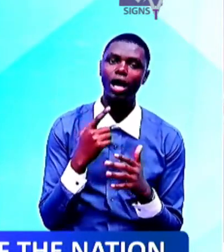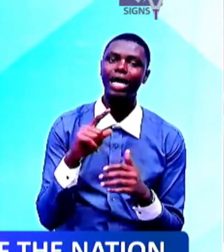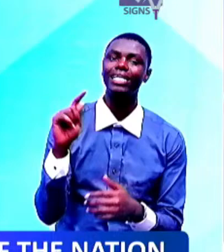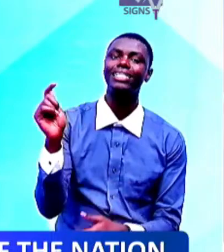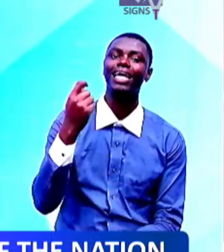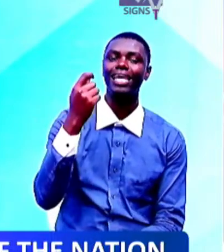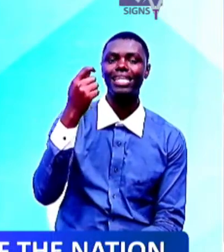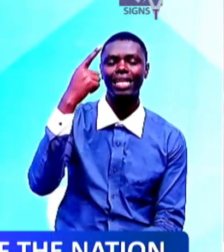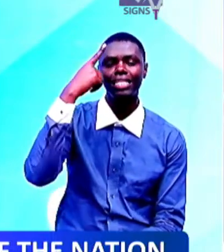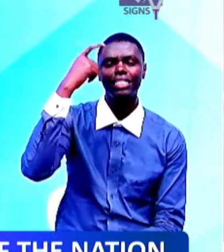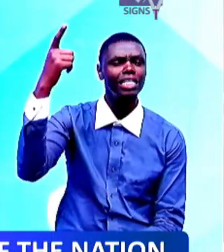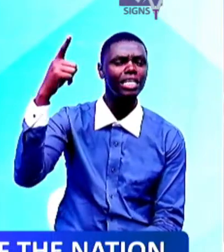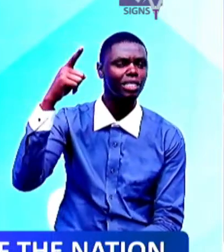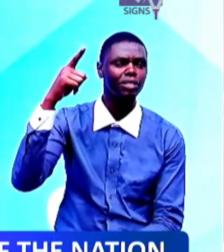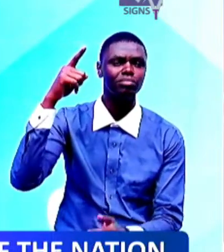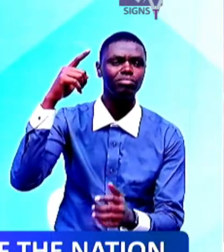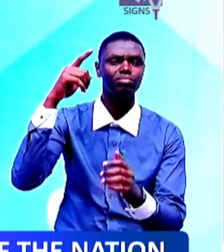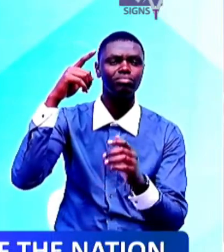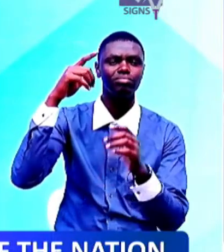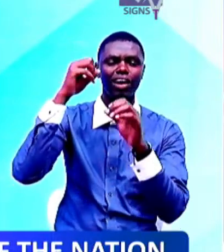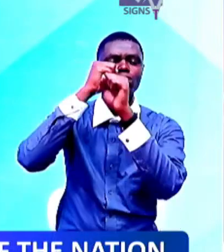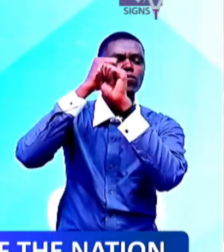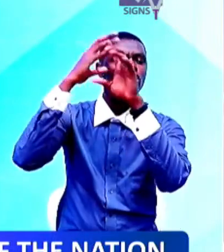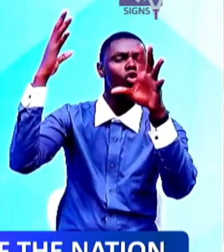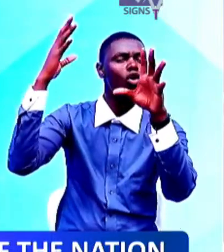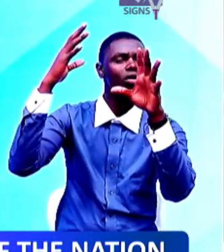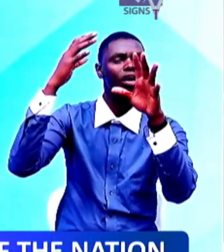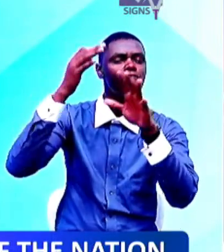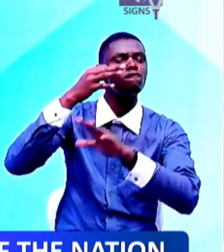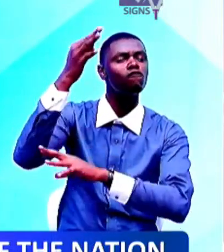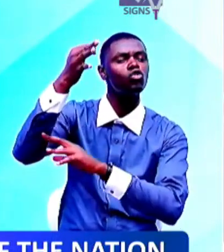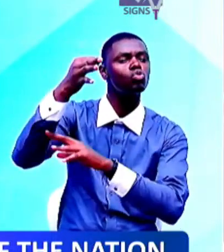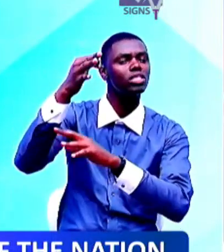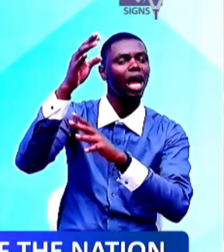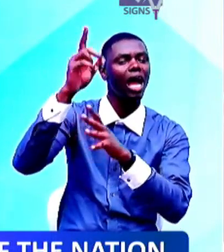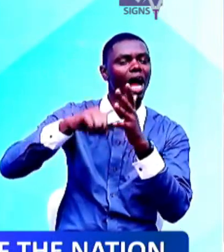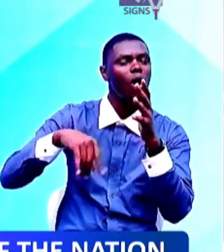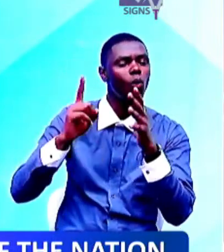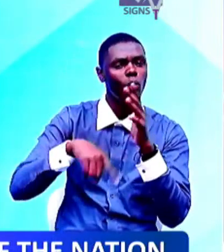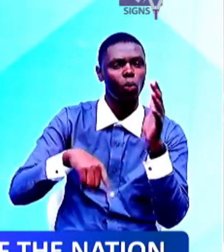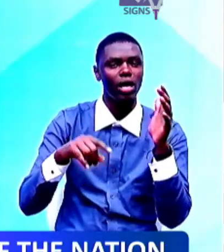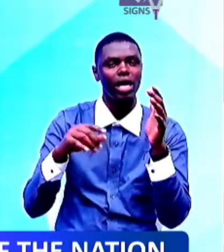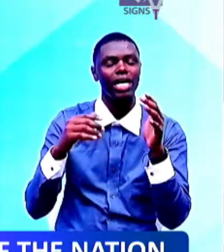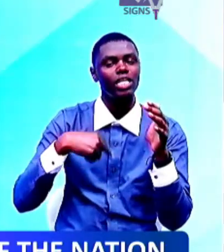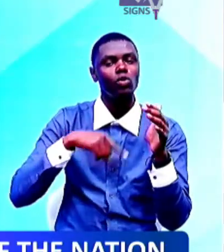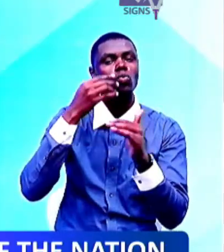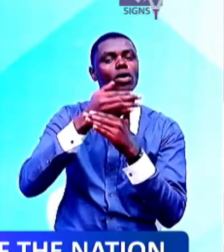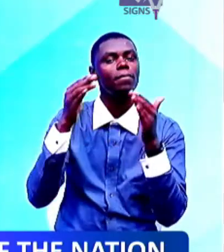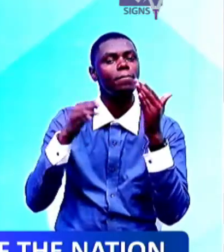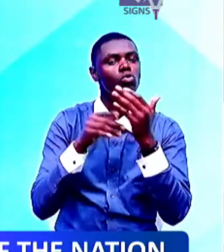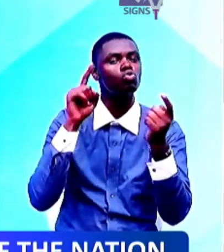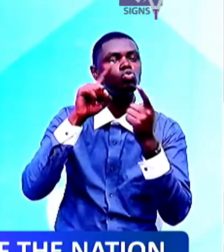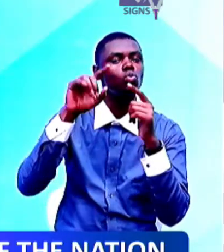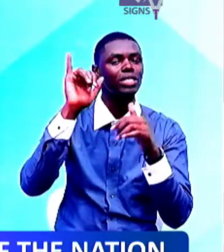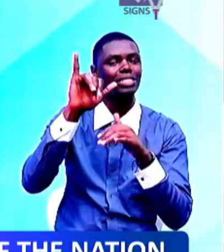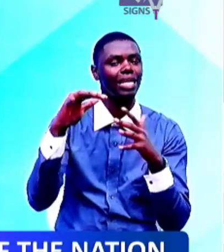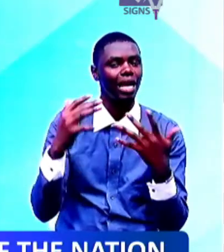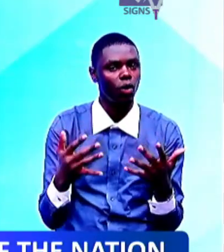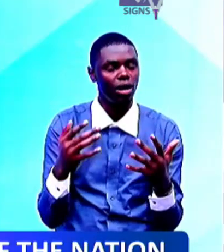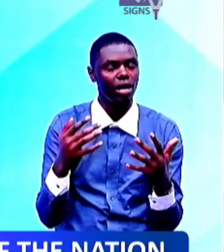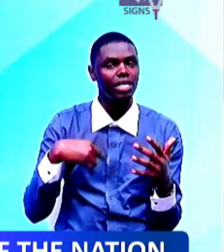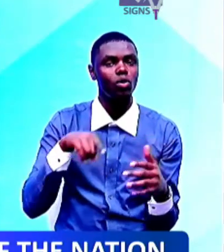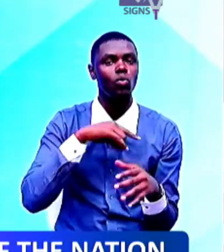dream look like? All right? And how should we build towards it? And how should we